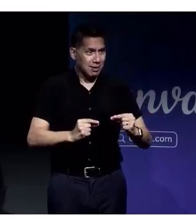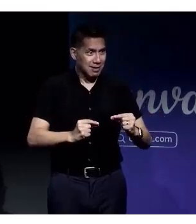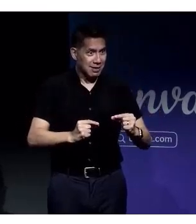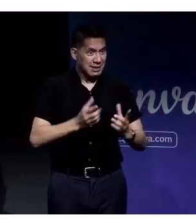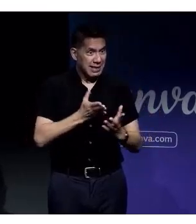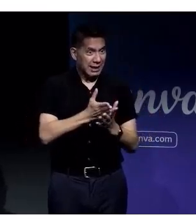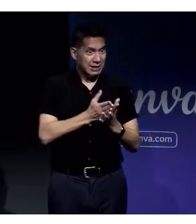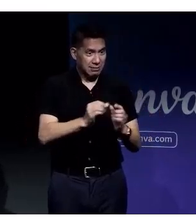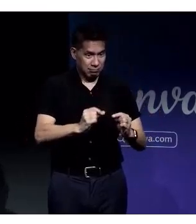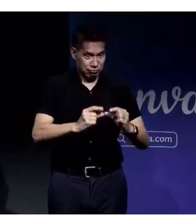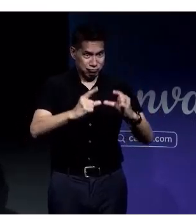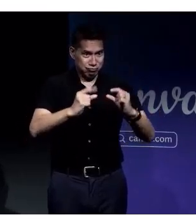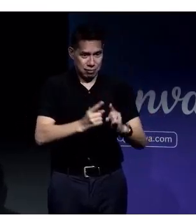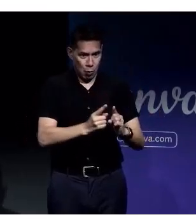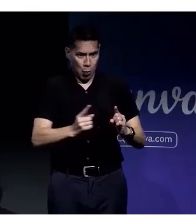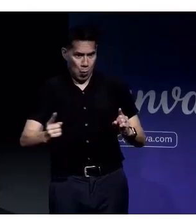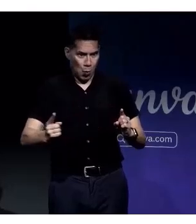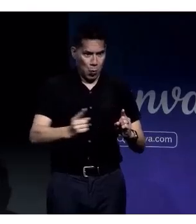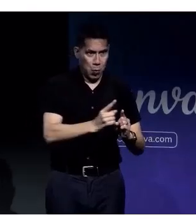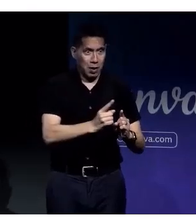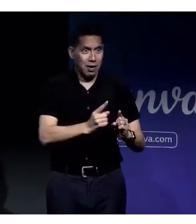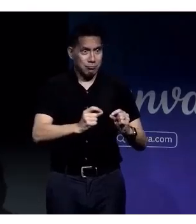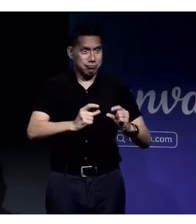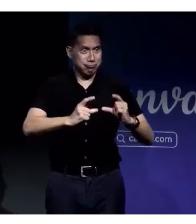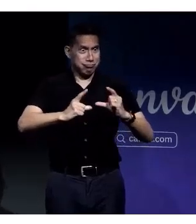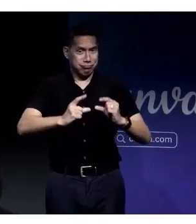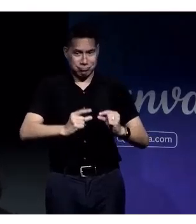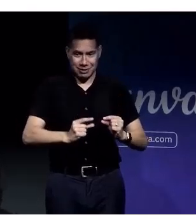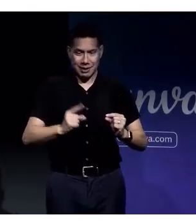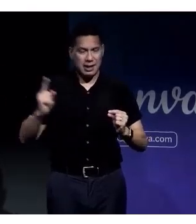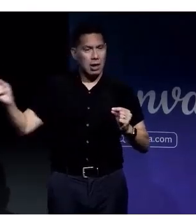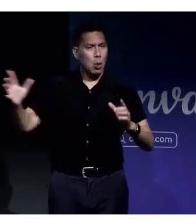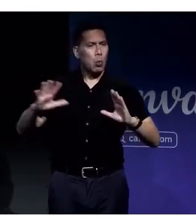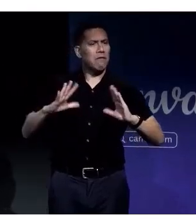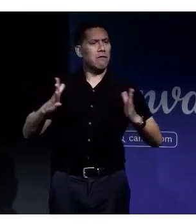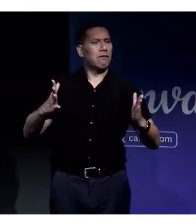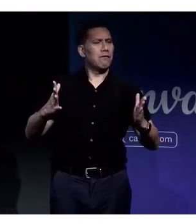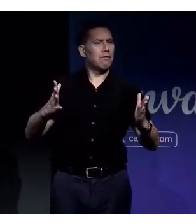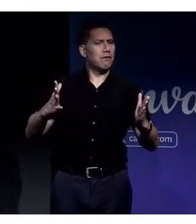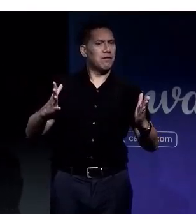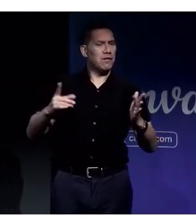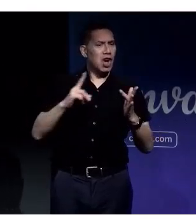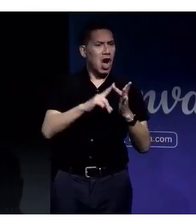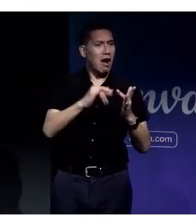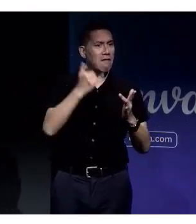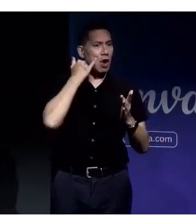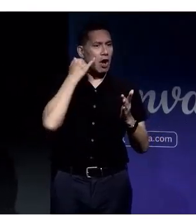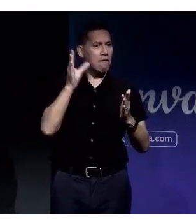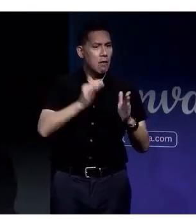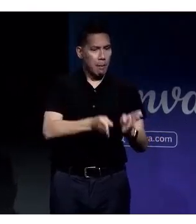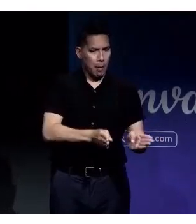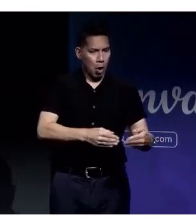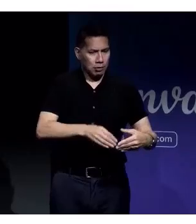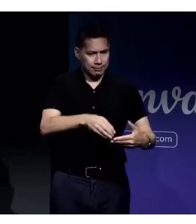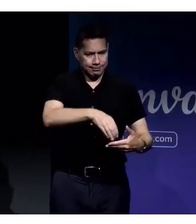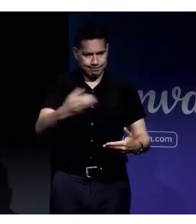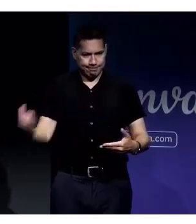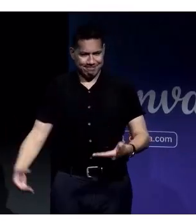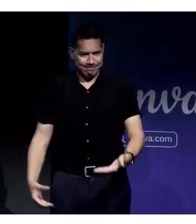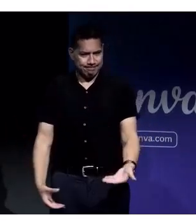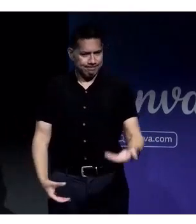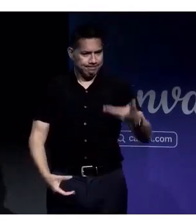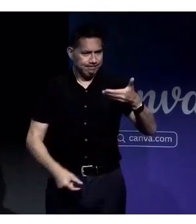sizes into account. So this is the default view. This is an iPhone out of the box showing large text